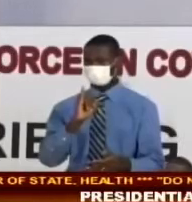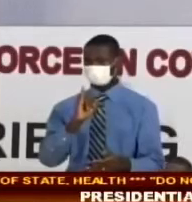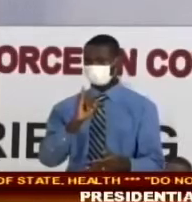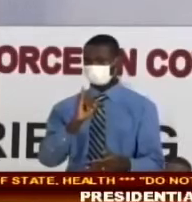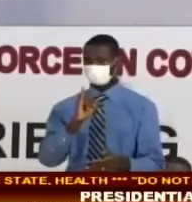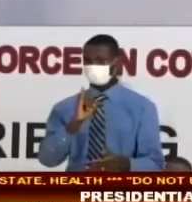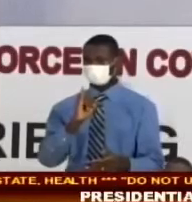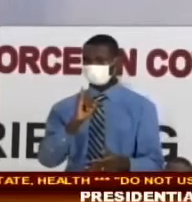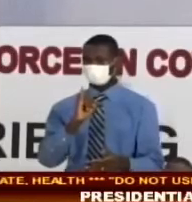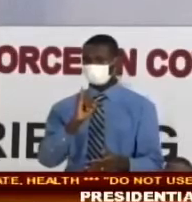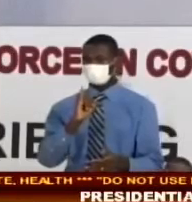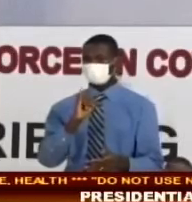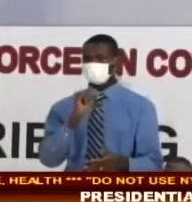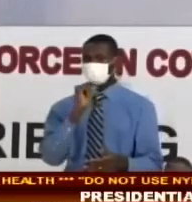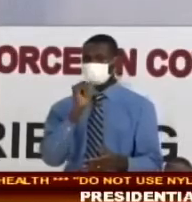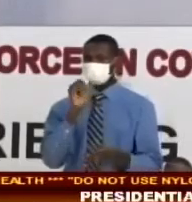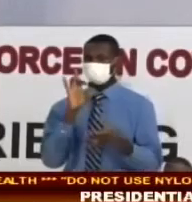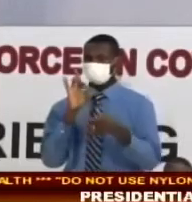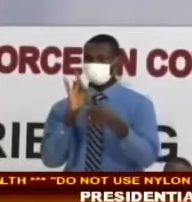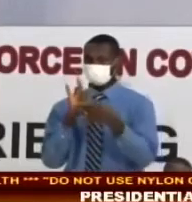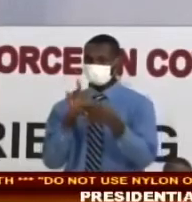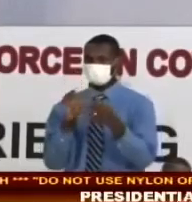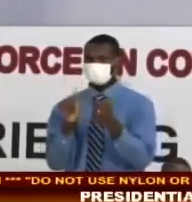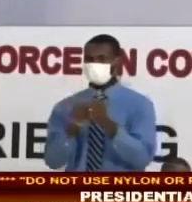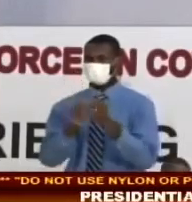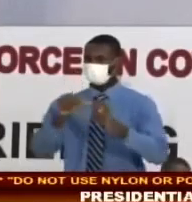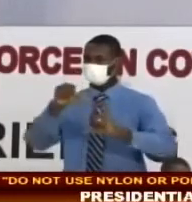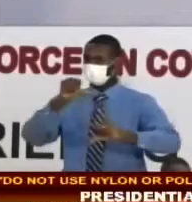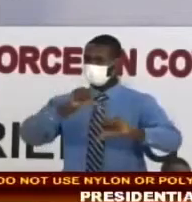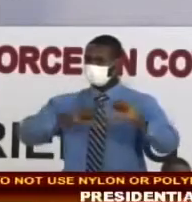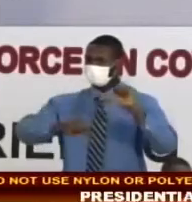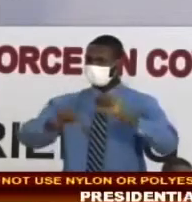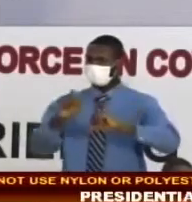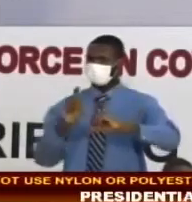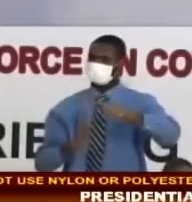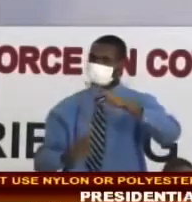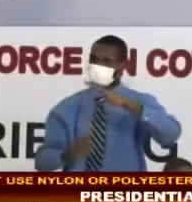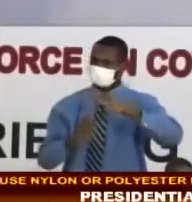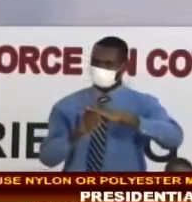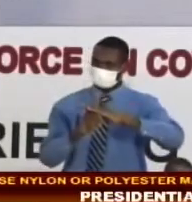non-pharmaceutical intervention, which is advocacy,